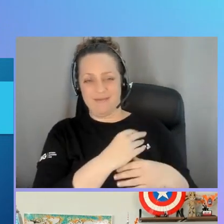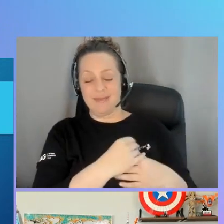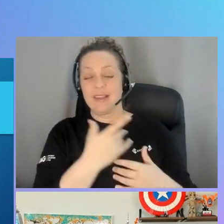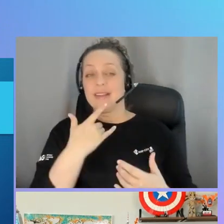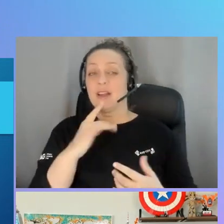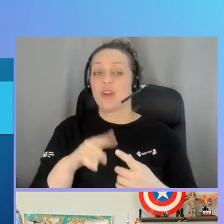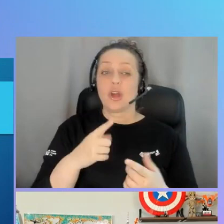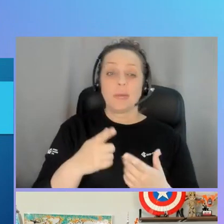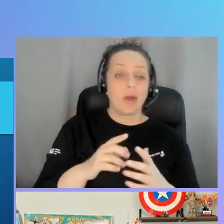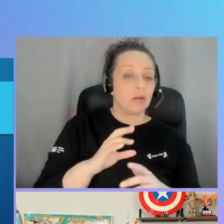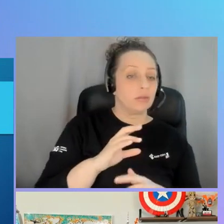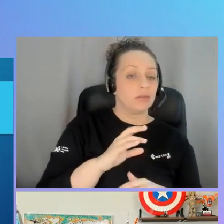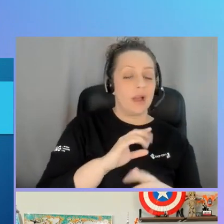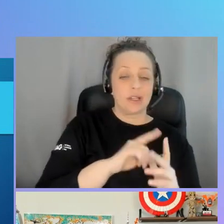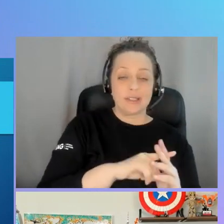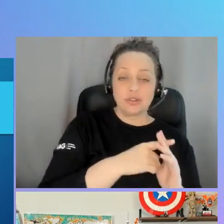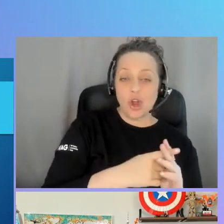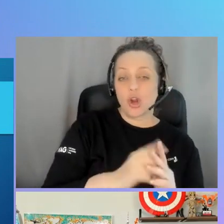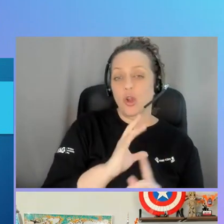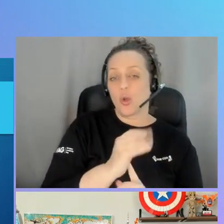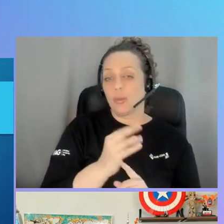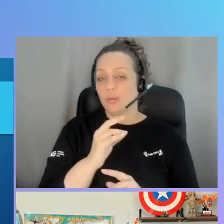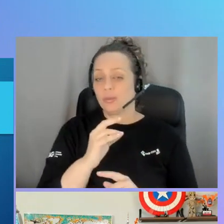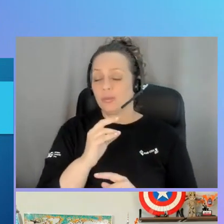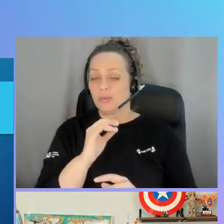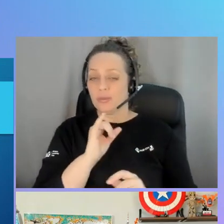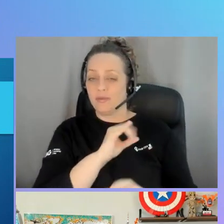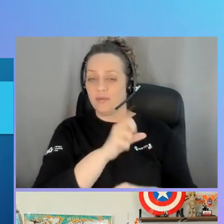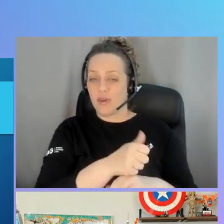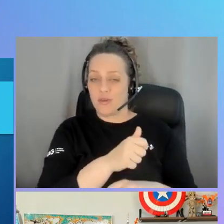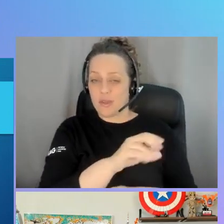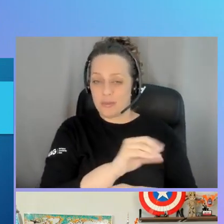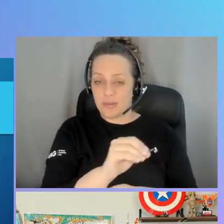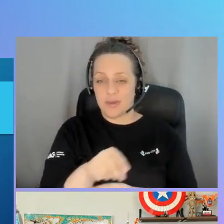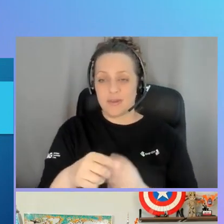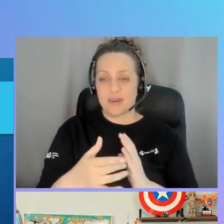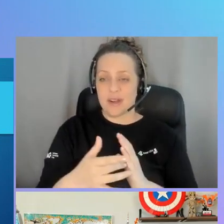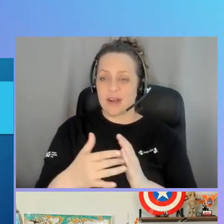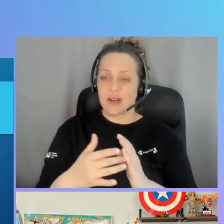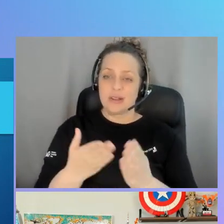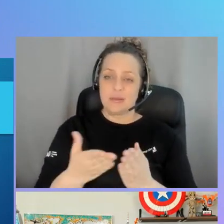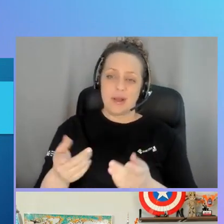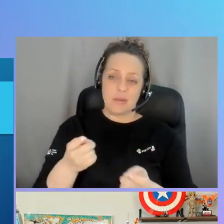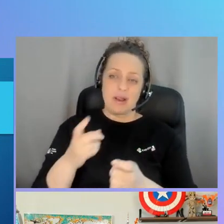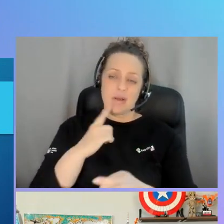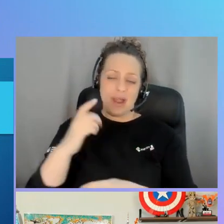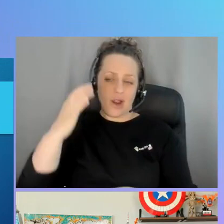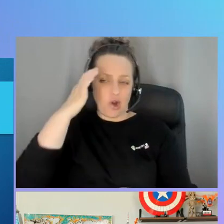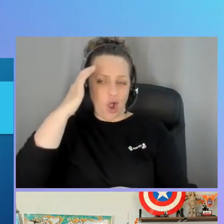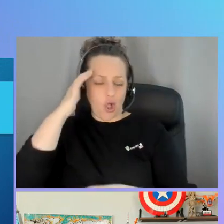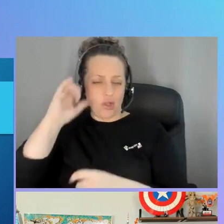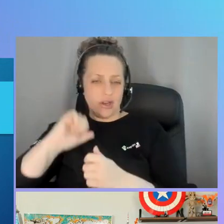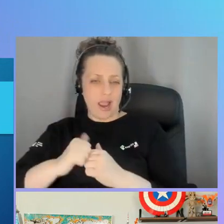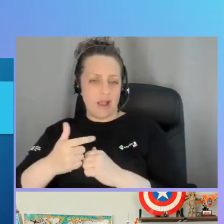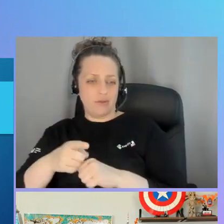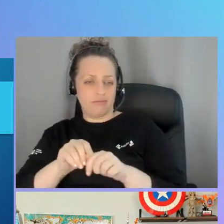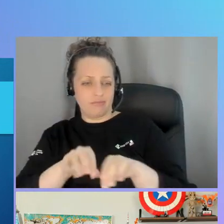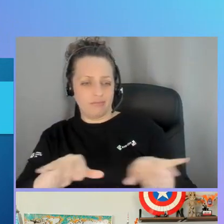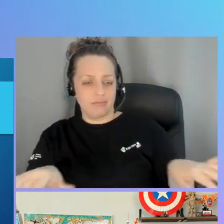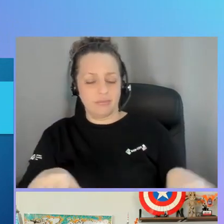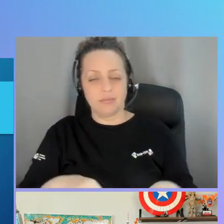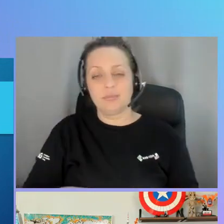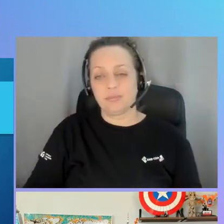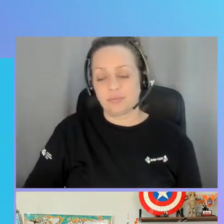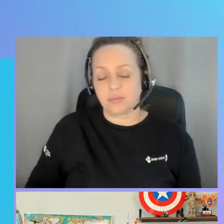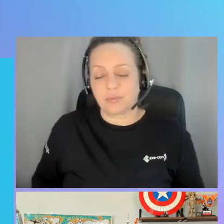culture, technology, supplier management, and how to use knowledge as your multiplier. So let's move on to where we